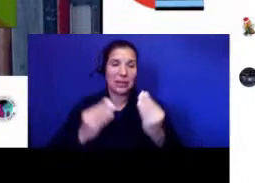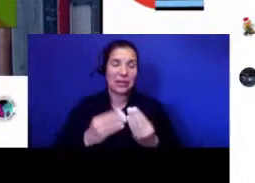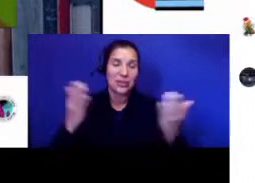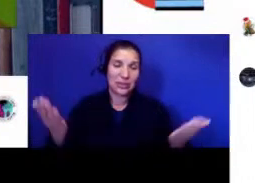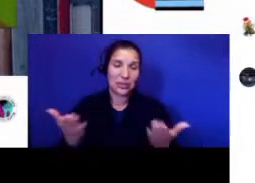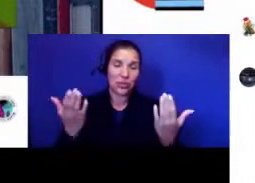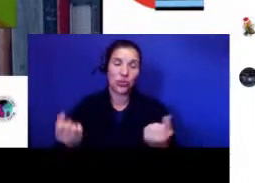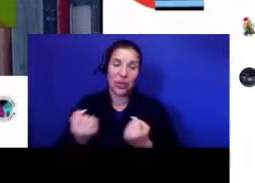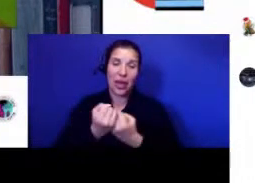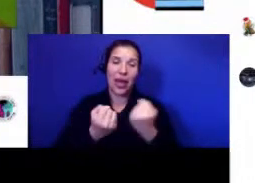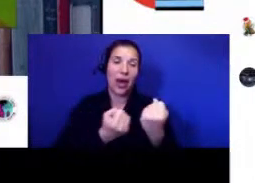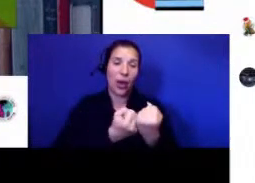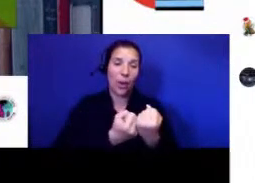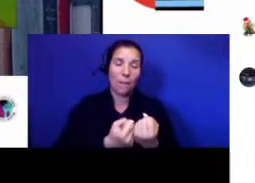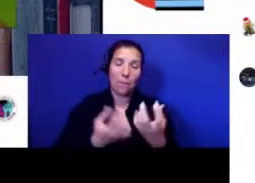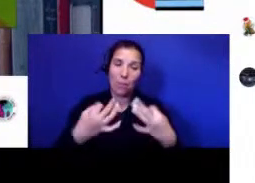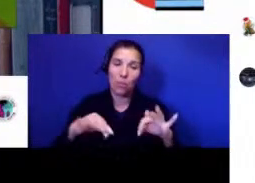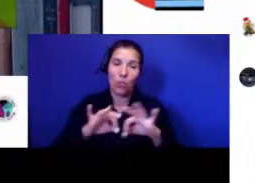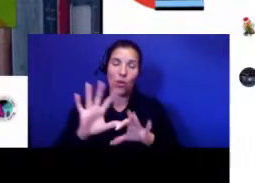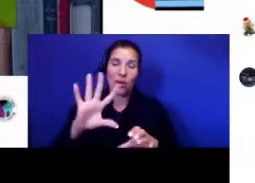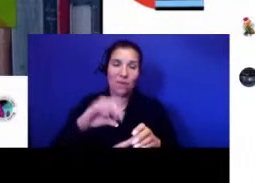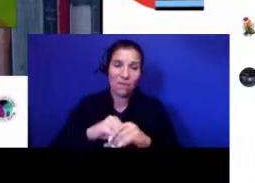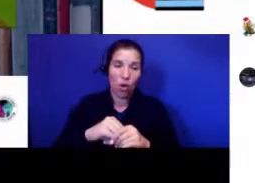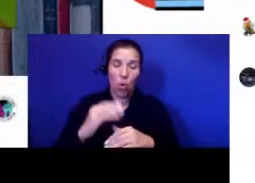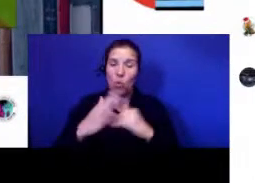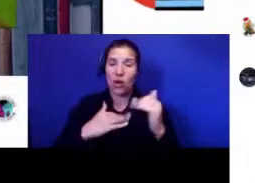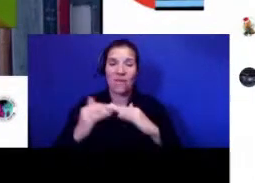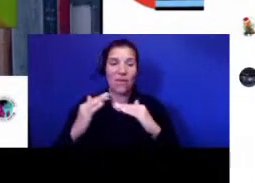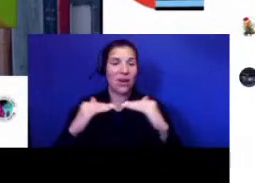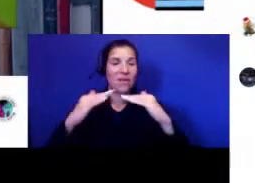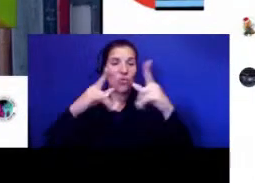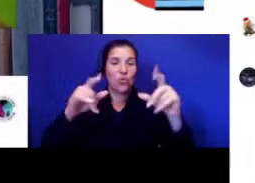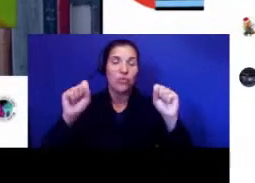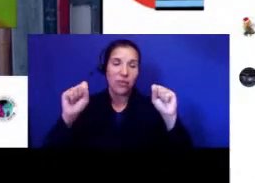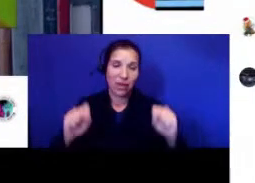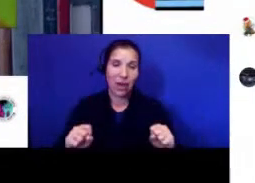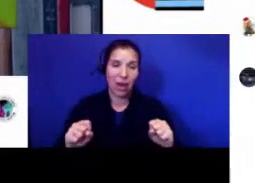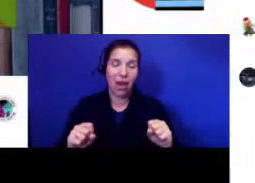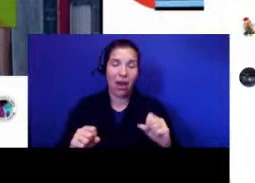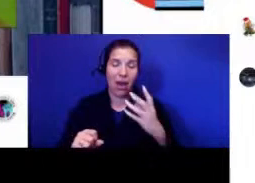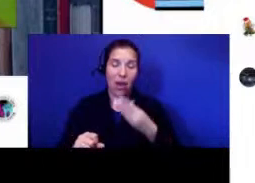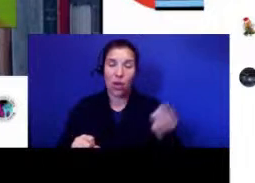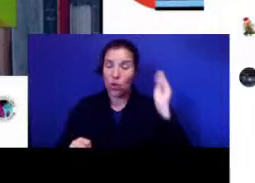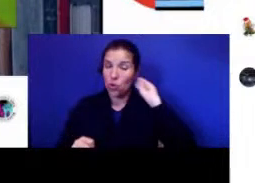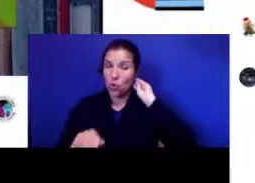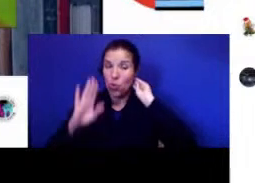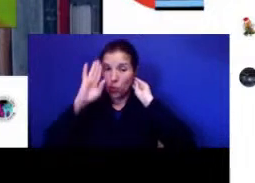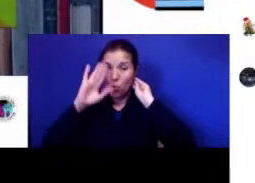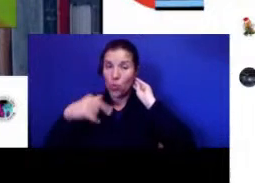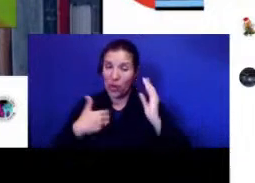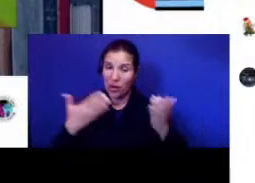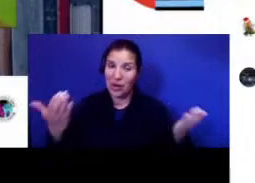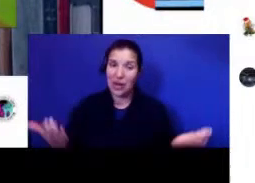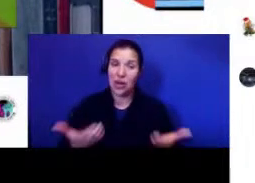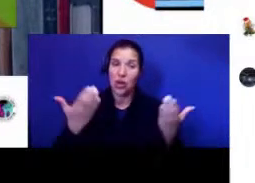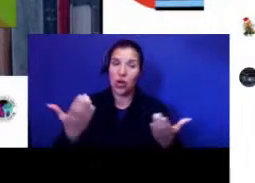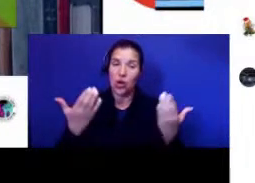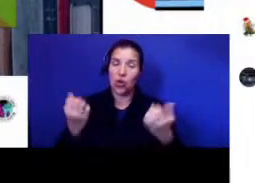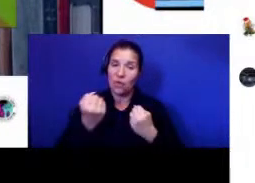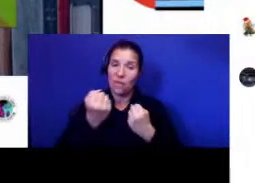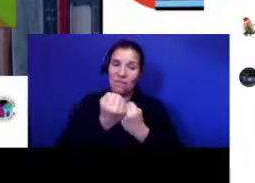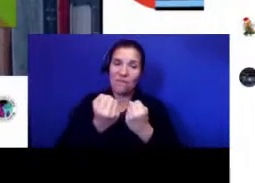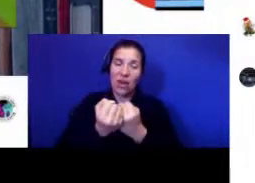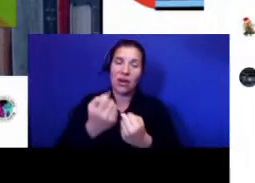help. Get involved in whatever level you can and know that we are here fighting for